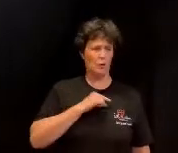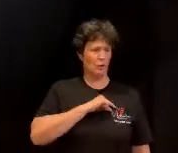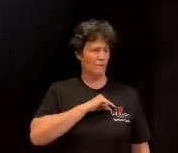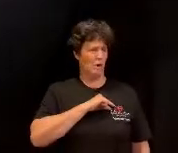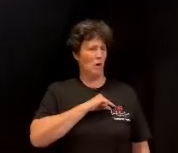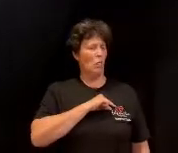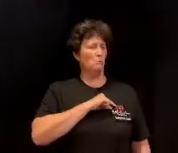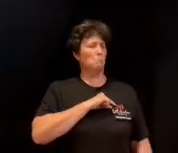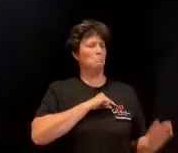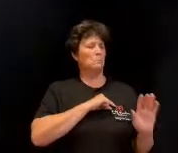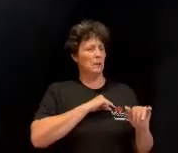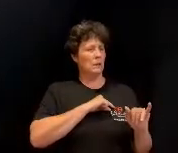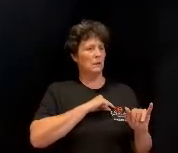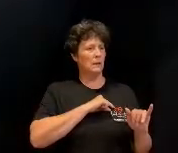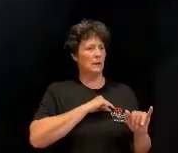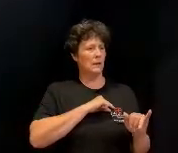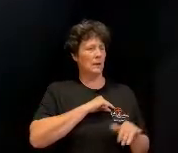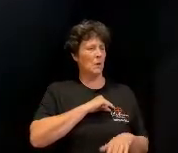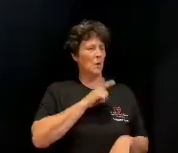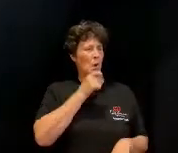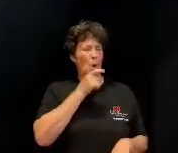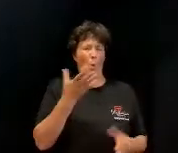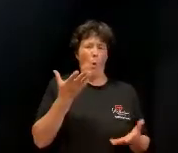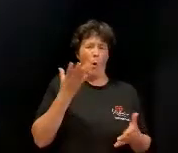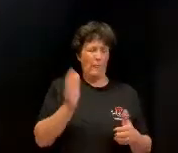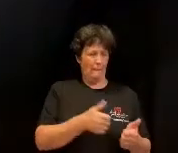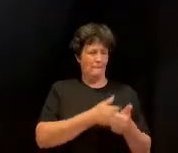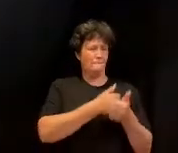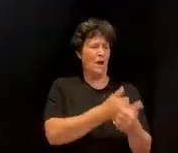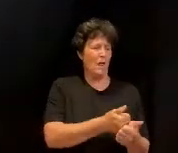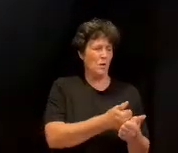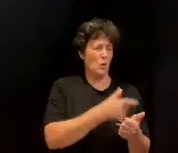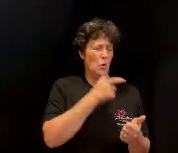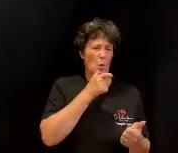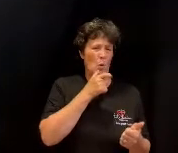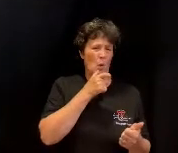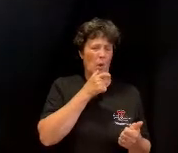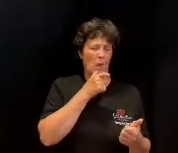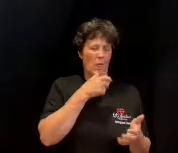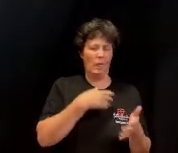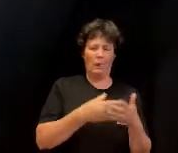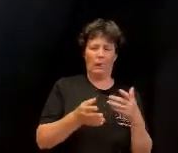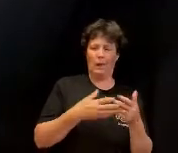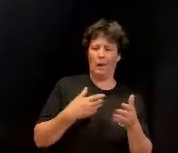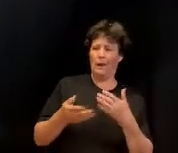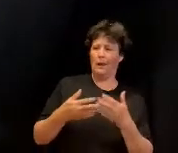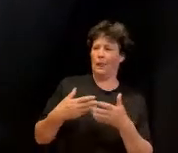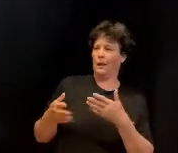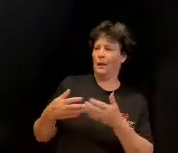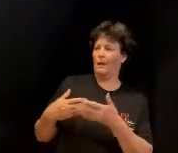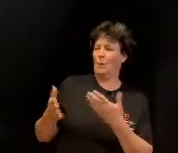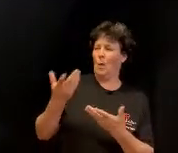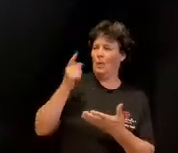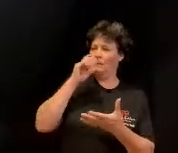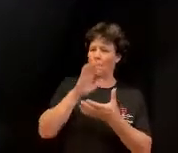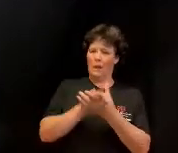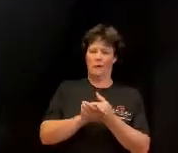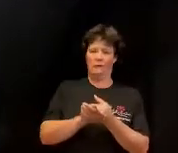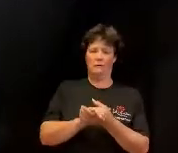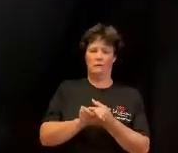Ain't nobody want to follow anybody that does wishy-washy in what they believe. If you want the world really to listen, we got to get strong in what we